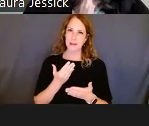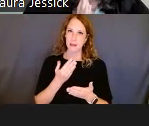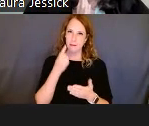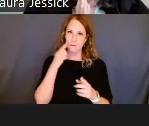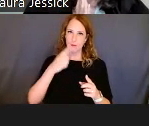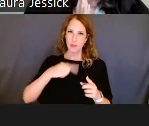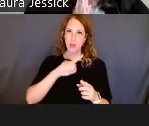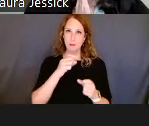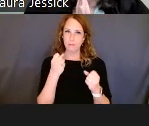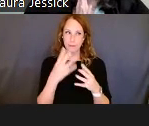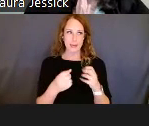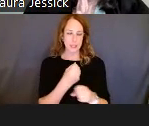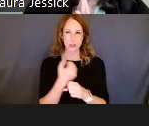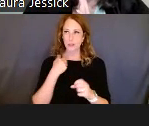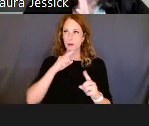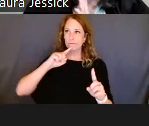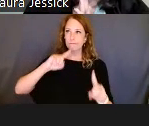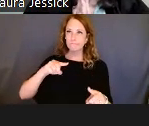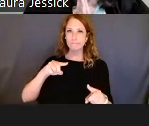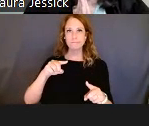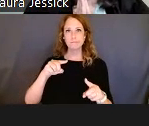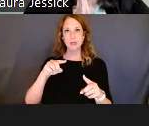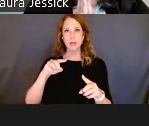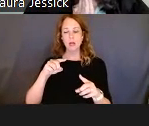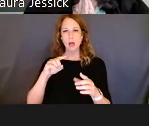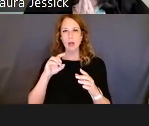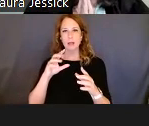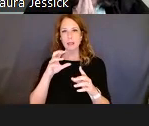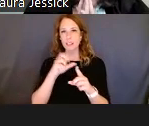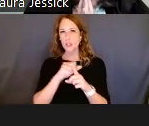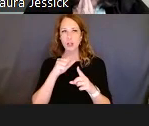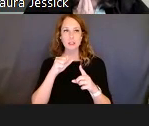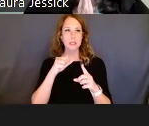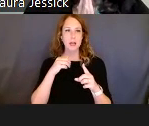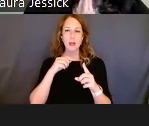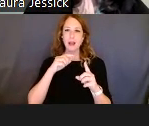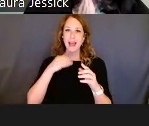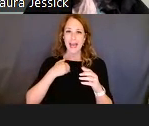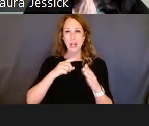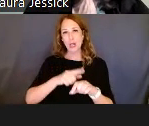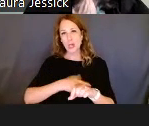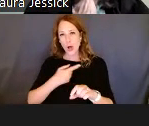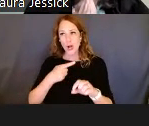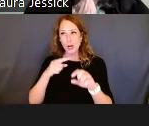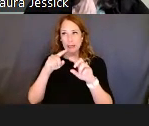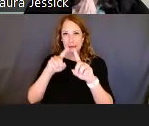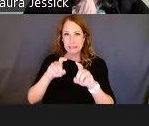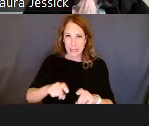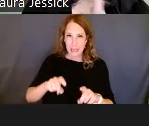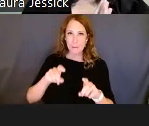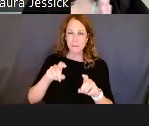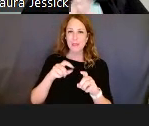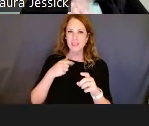these years ago, they reported an assault. They went forward, had a long invasive exam, and they expected that kit to be